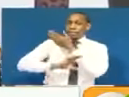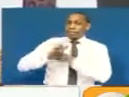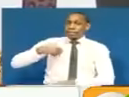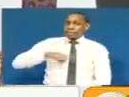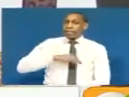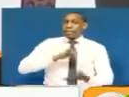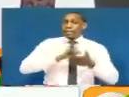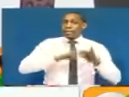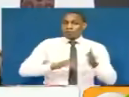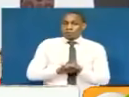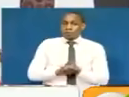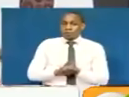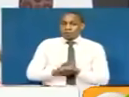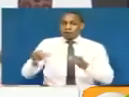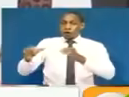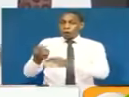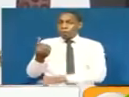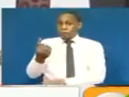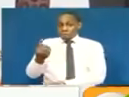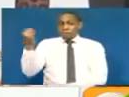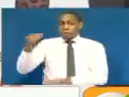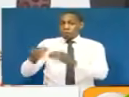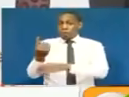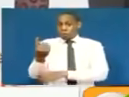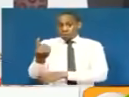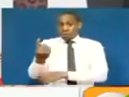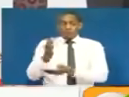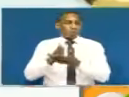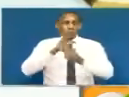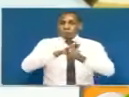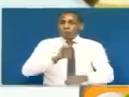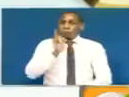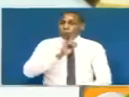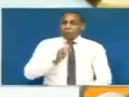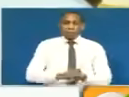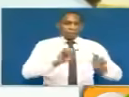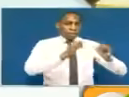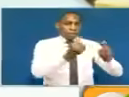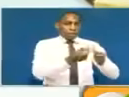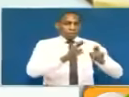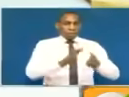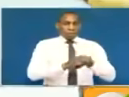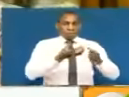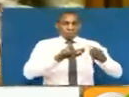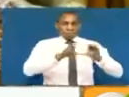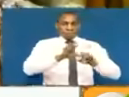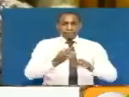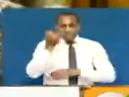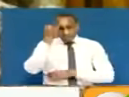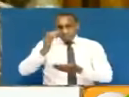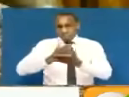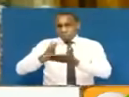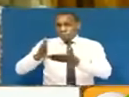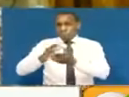country that monolithic parties become oppressive. The forum is set to draft a blueprint that will be shared